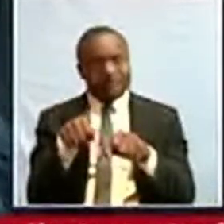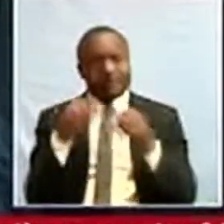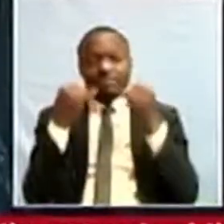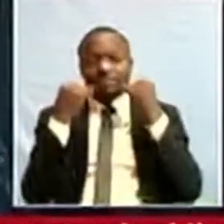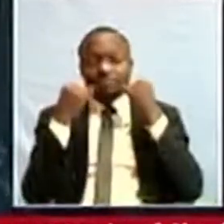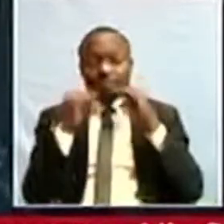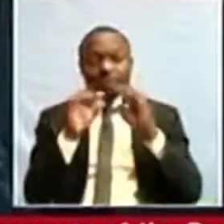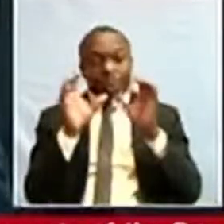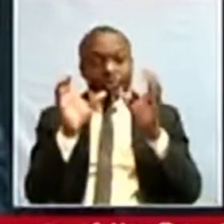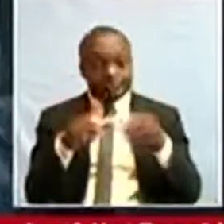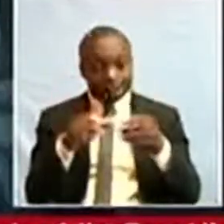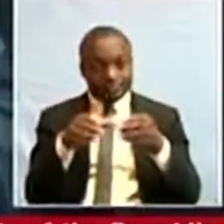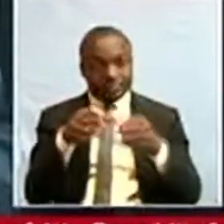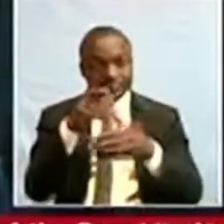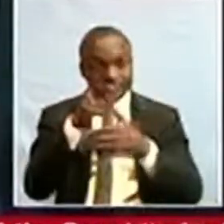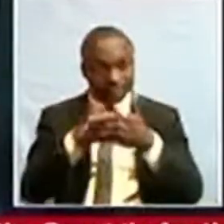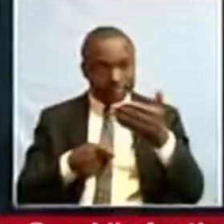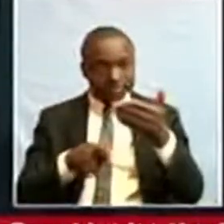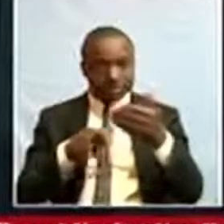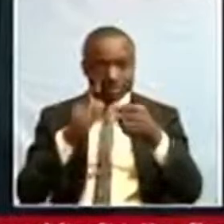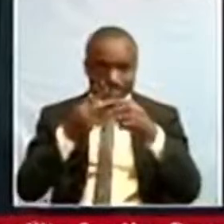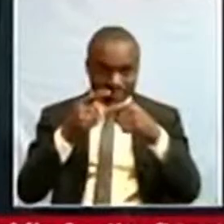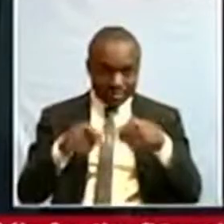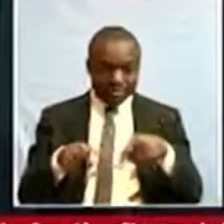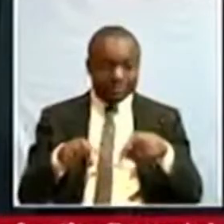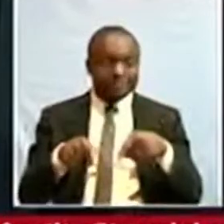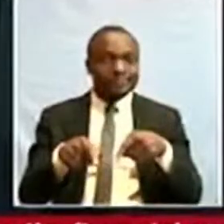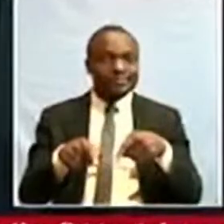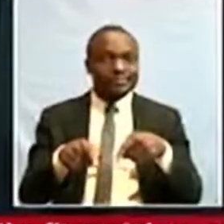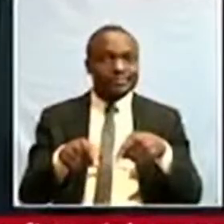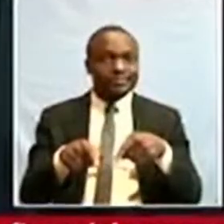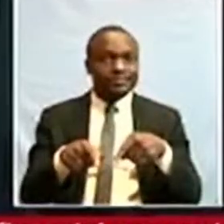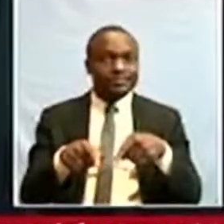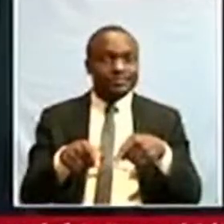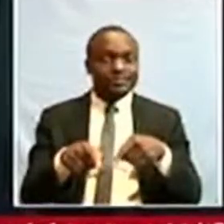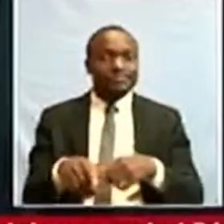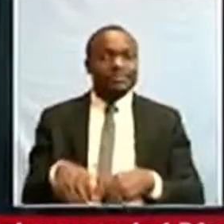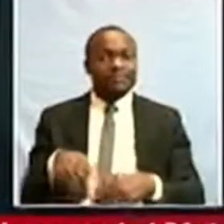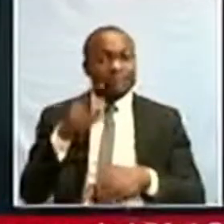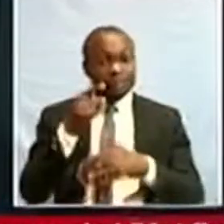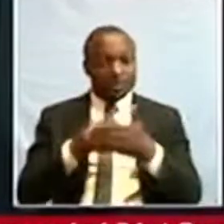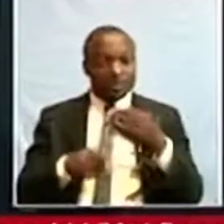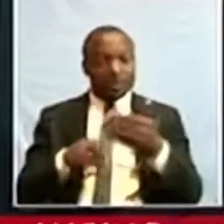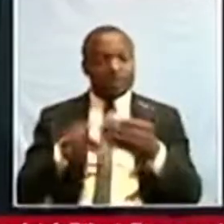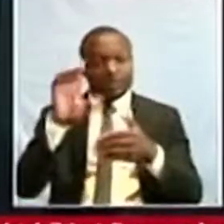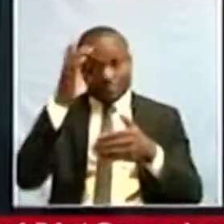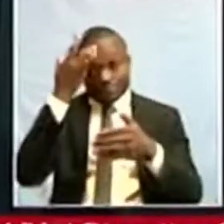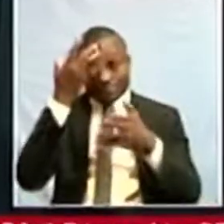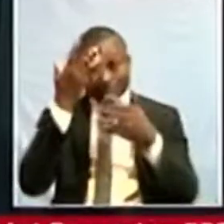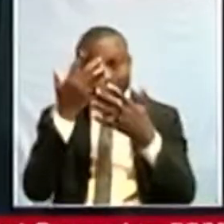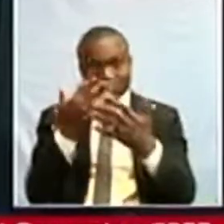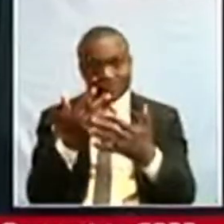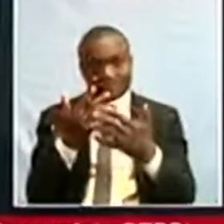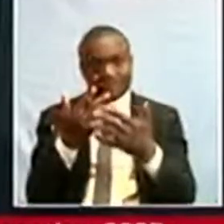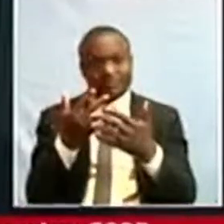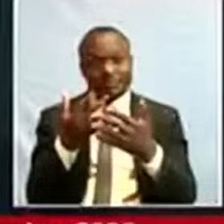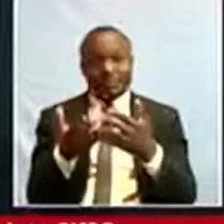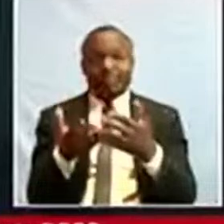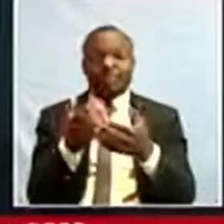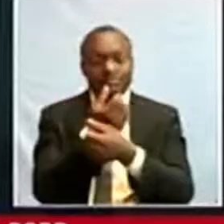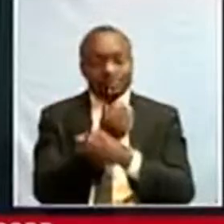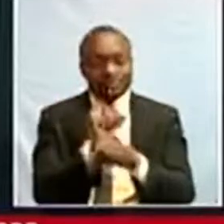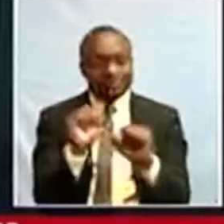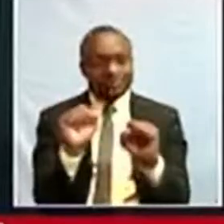the committee exactly what has been done and what we expect to be